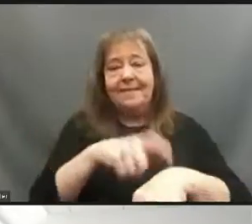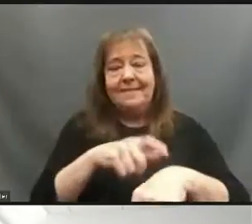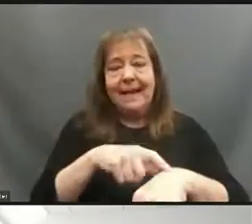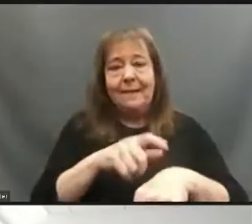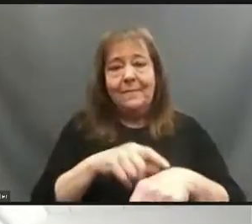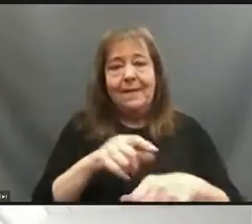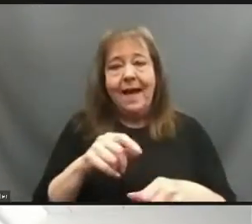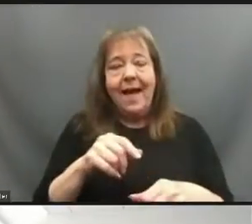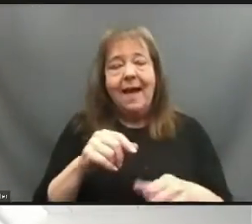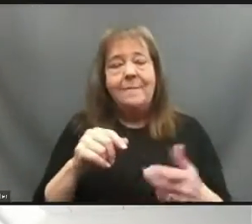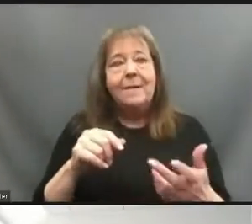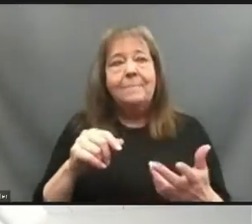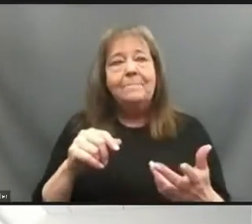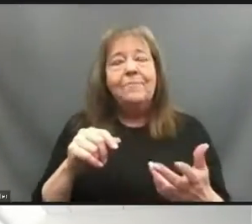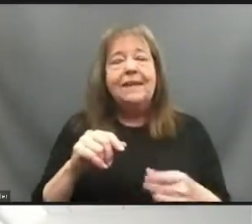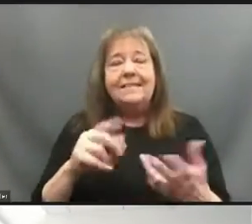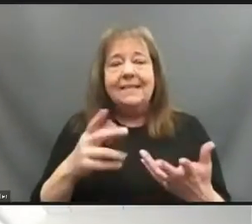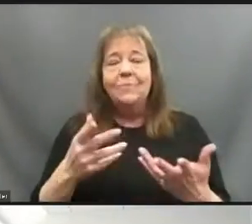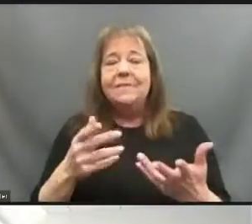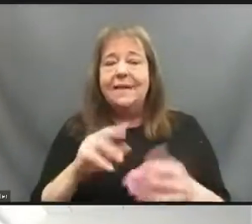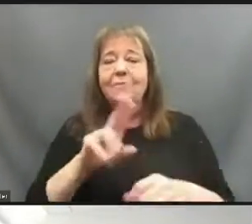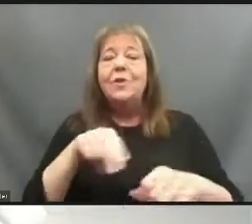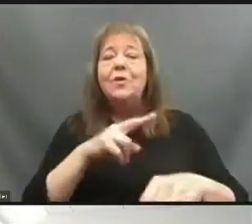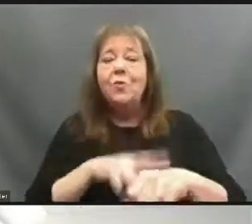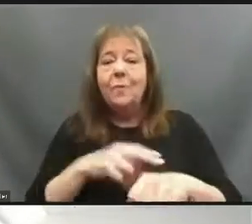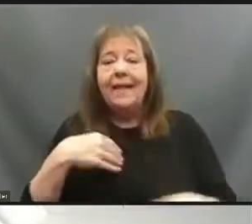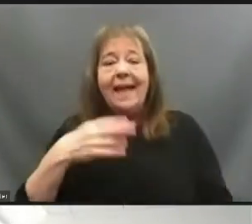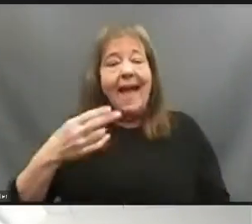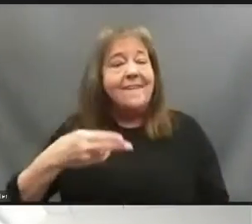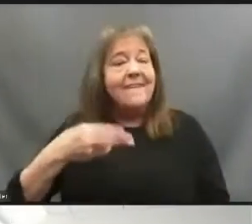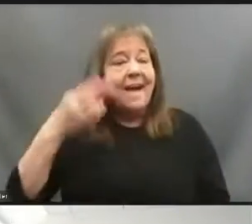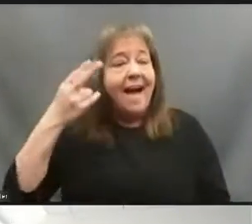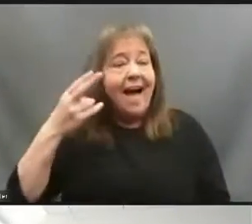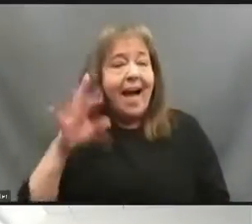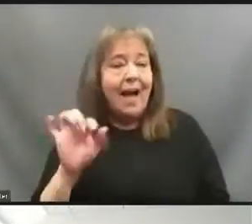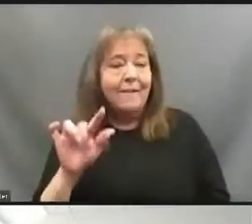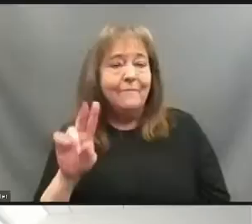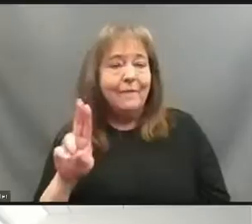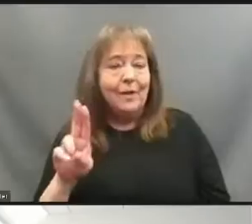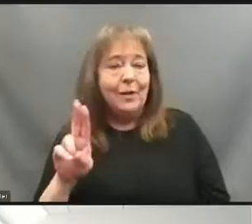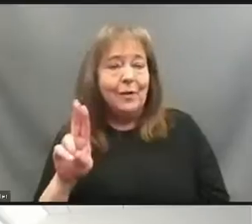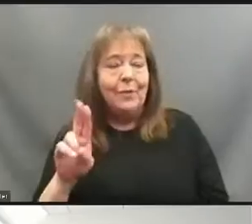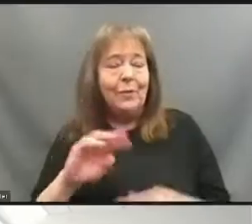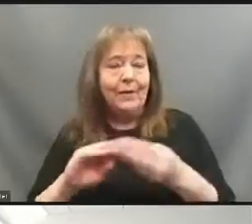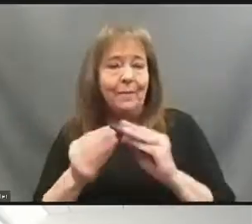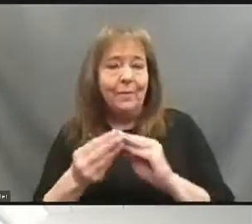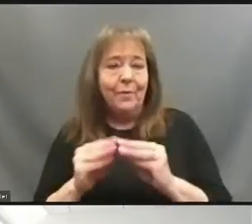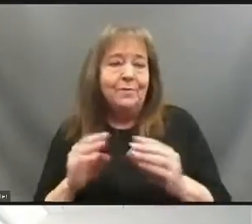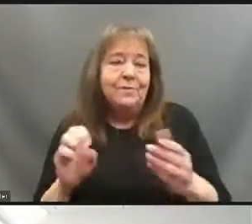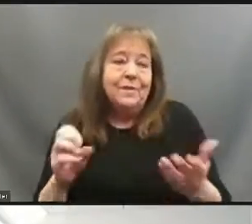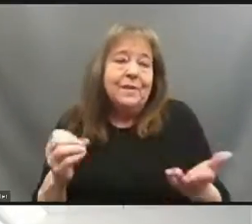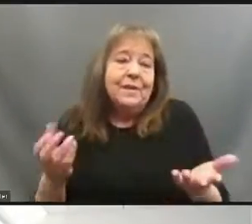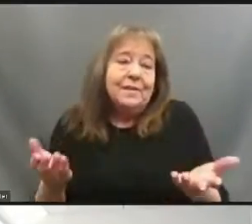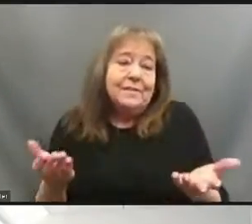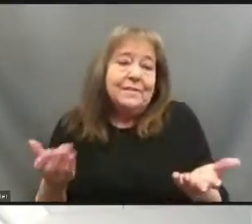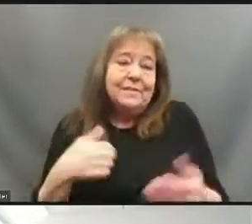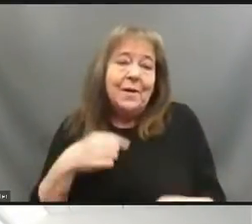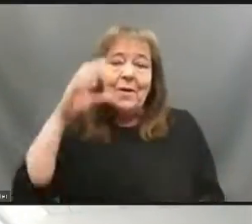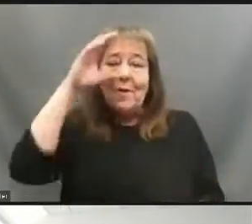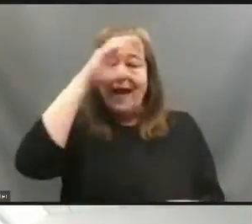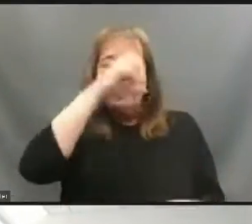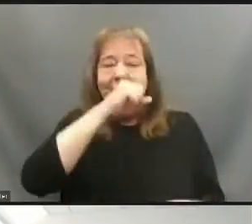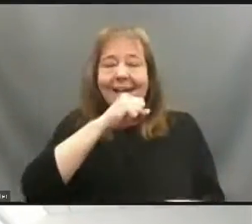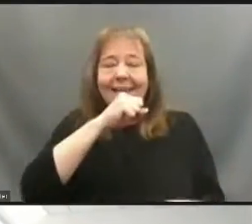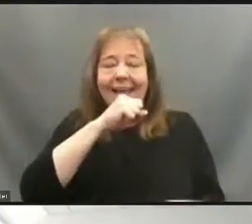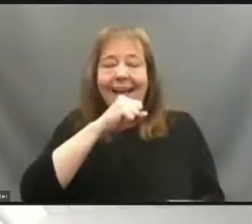our most likely time for a peak in our flu season as well. So I would guess that through the end of